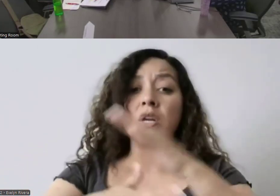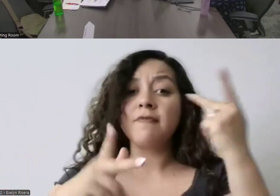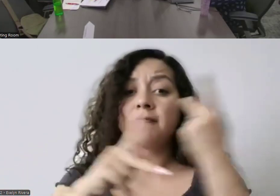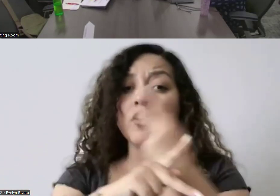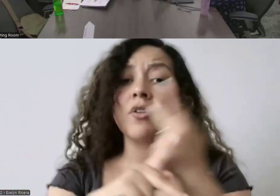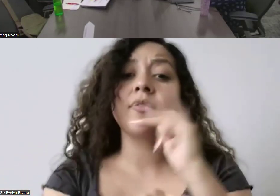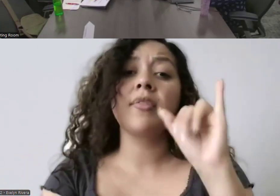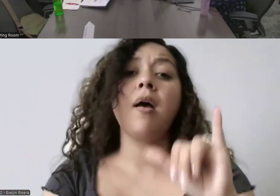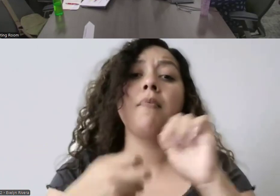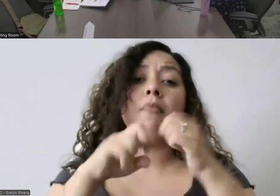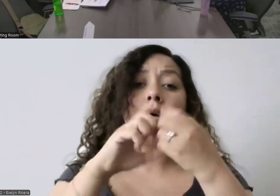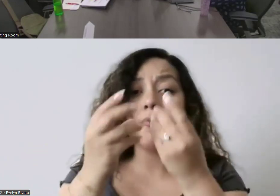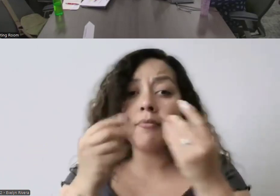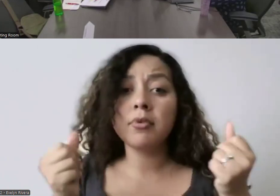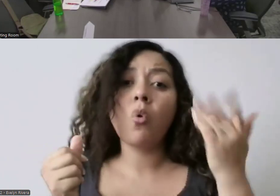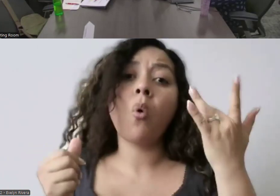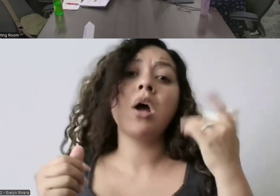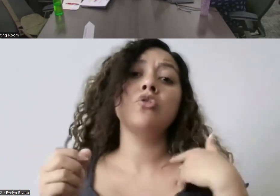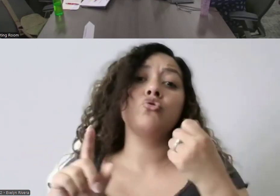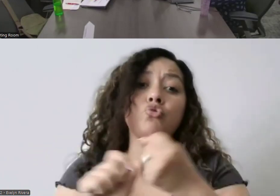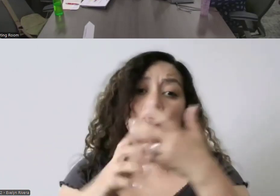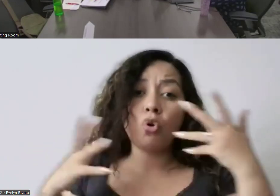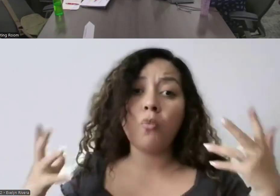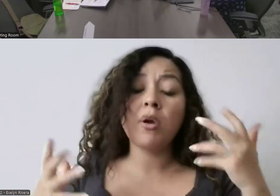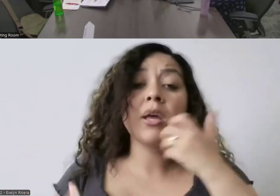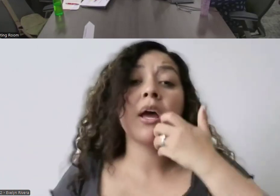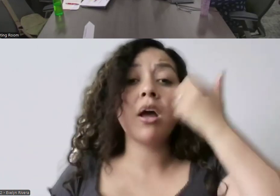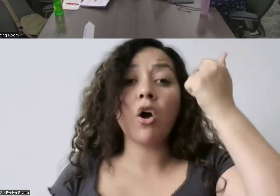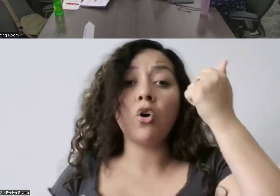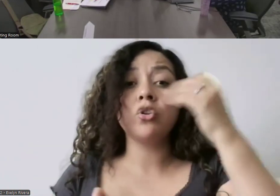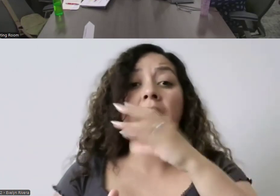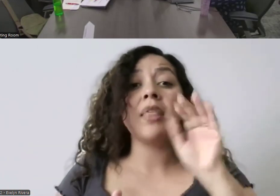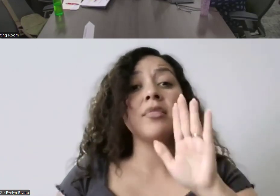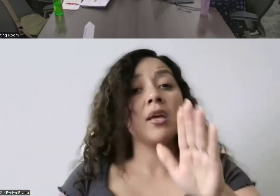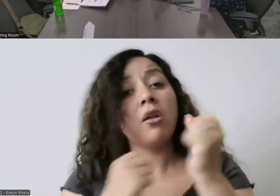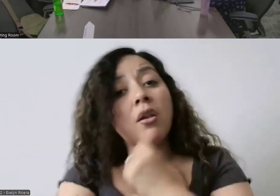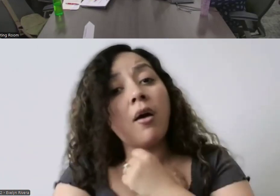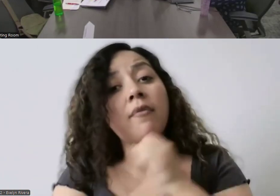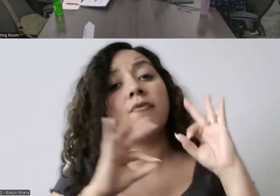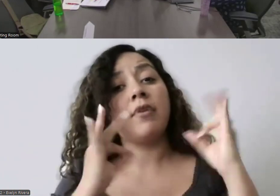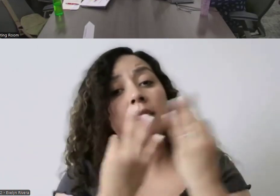because of the growing population of elders and their loved ones that care for them.